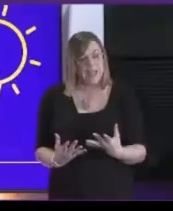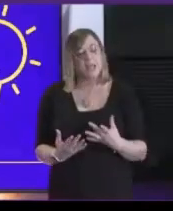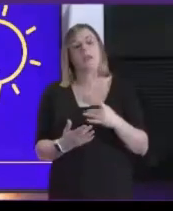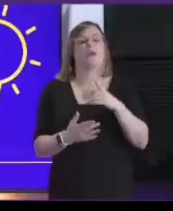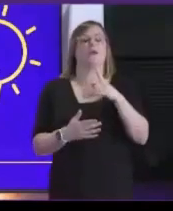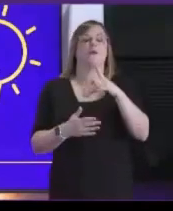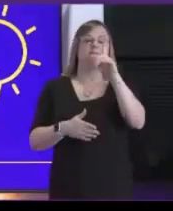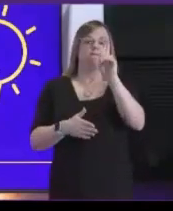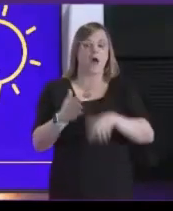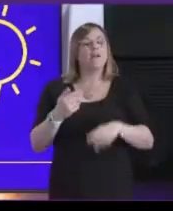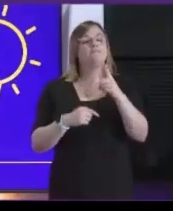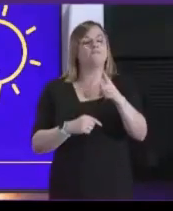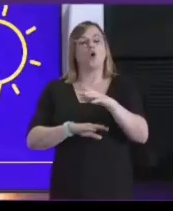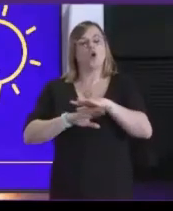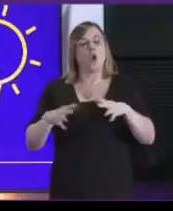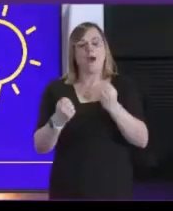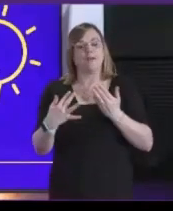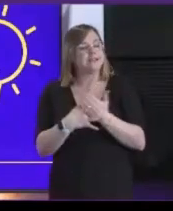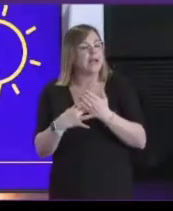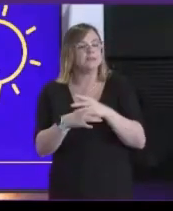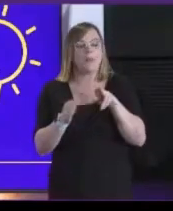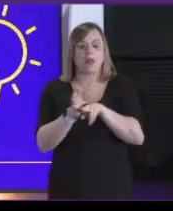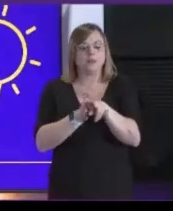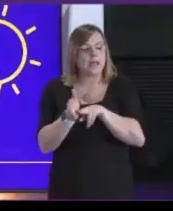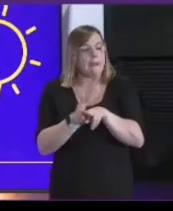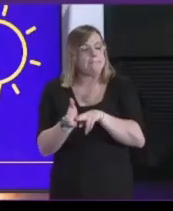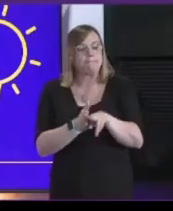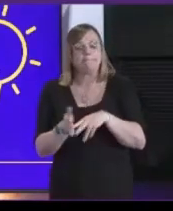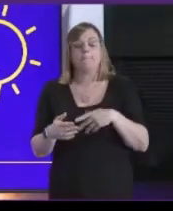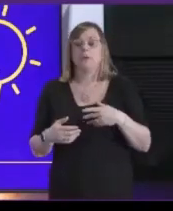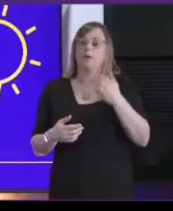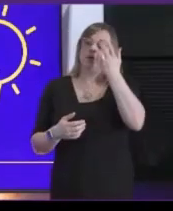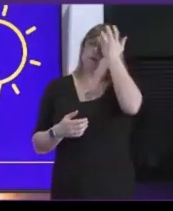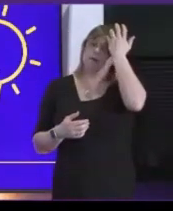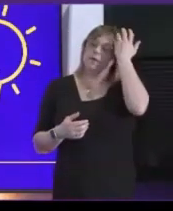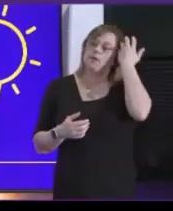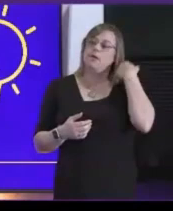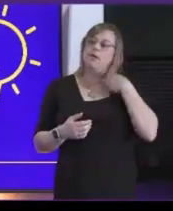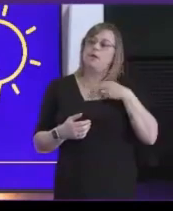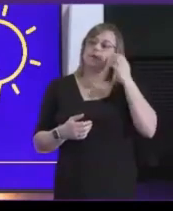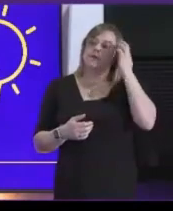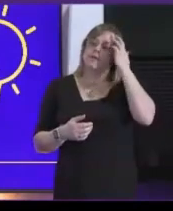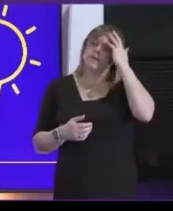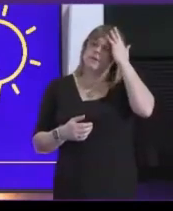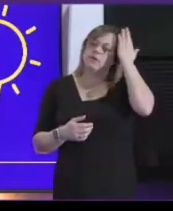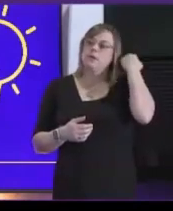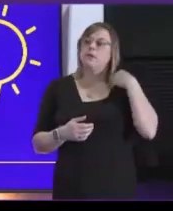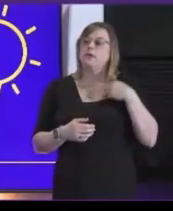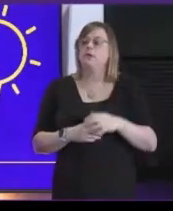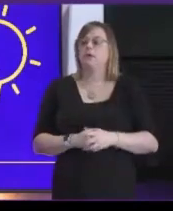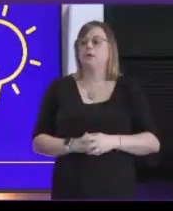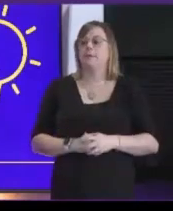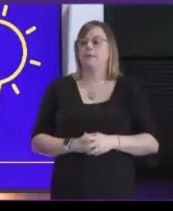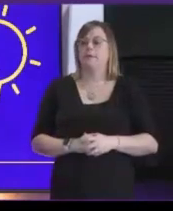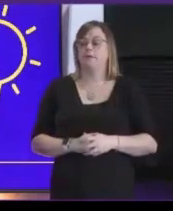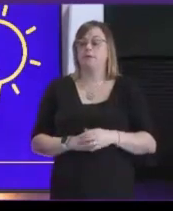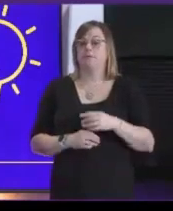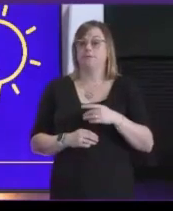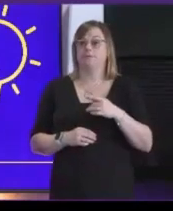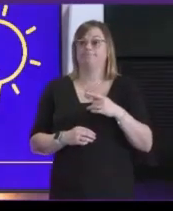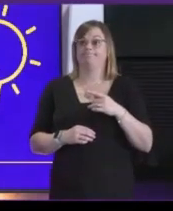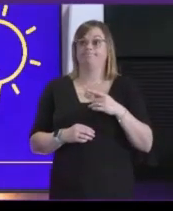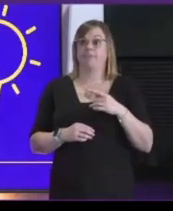or and that actually, when it made the whole